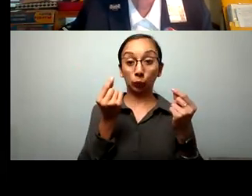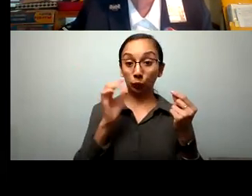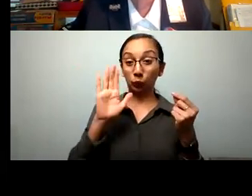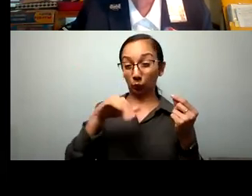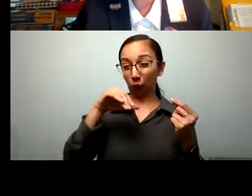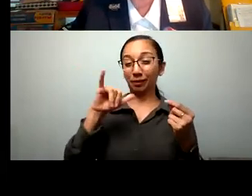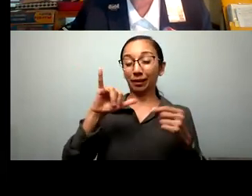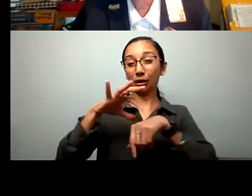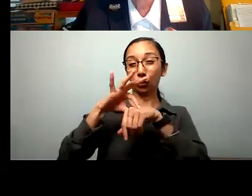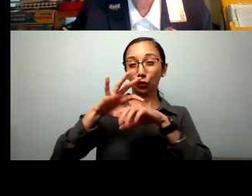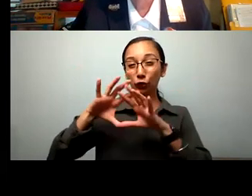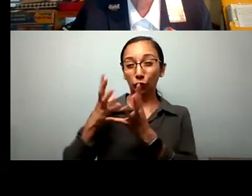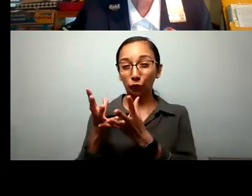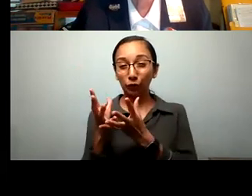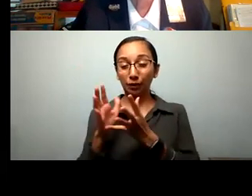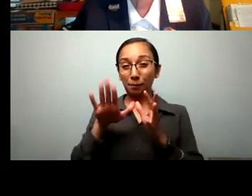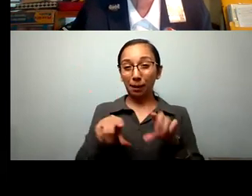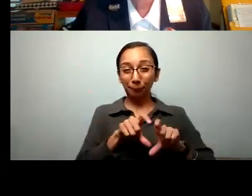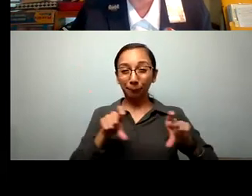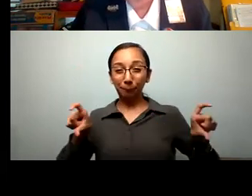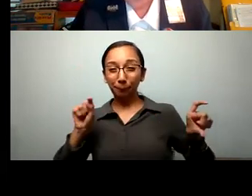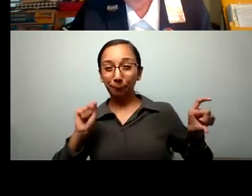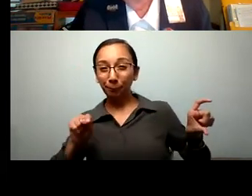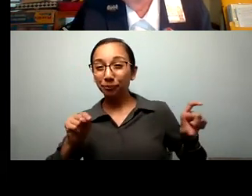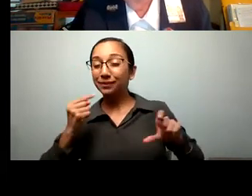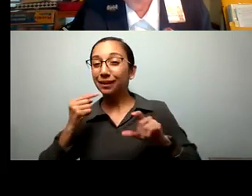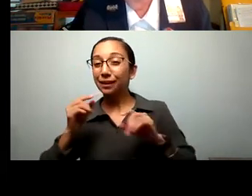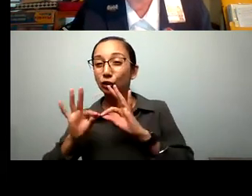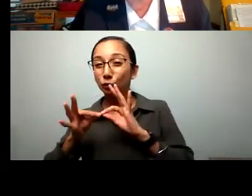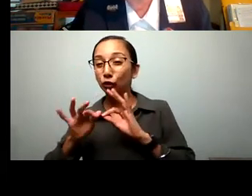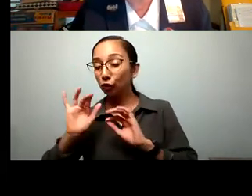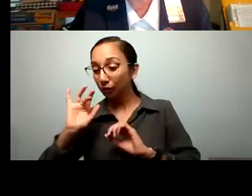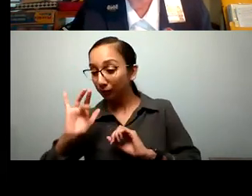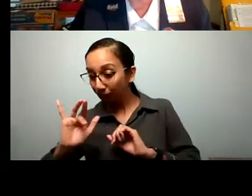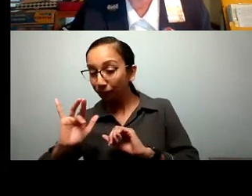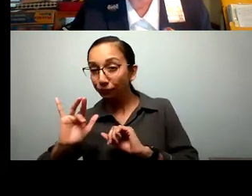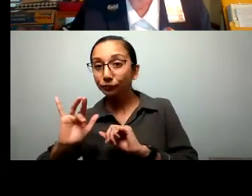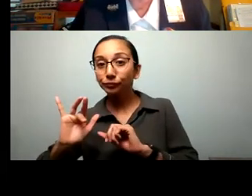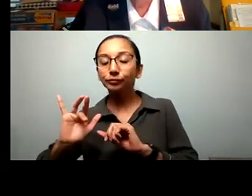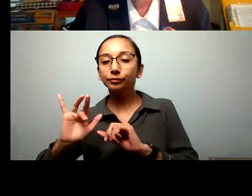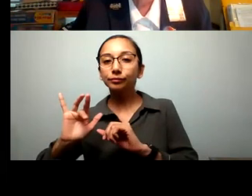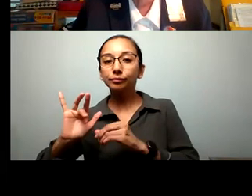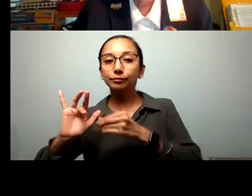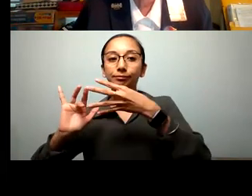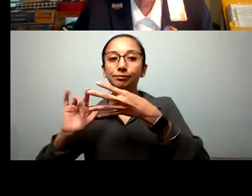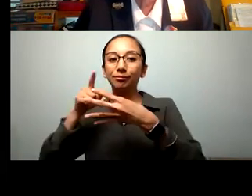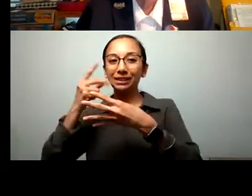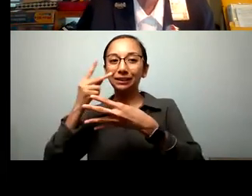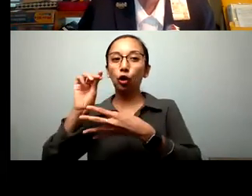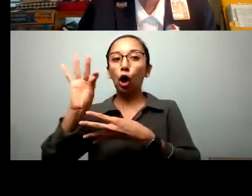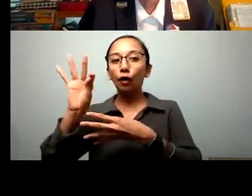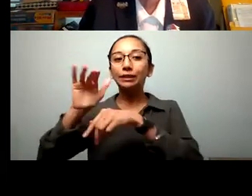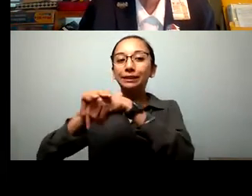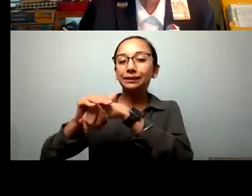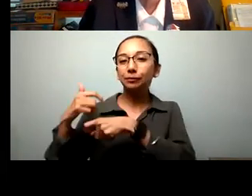globe that says interpretation underneath it. And when you find out and click it, if you want to hear the meeting